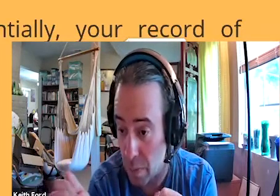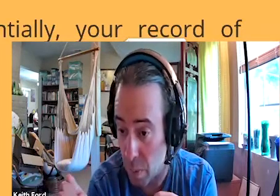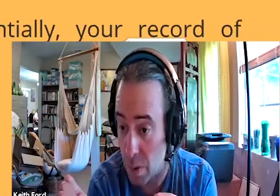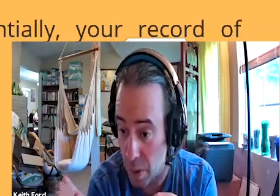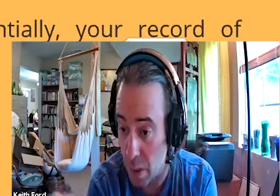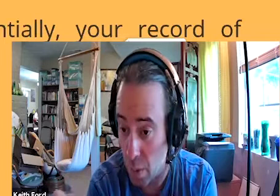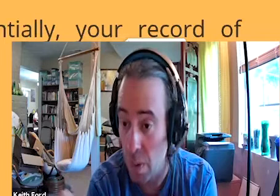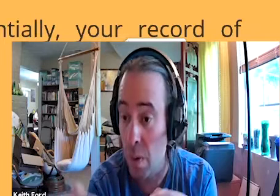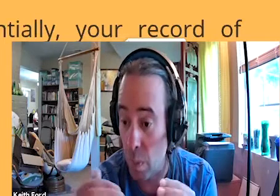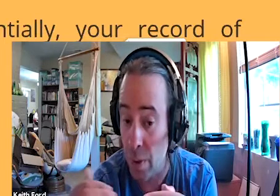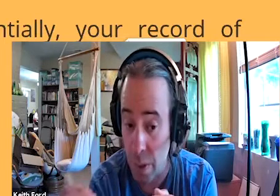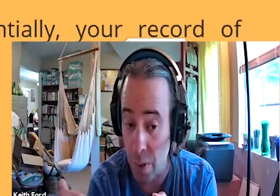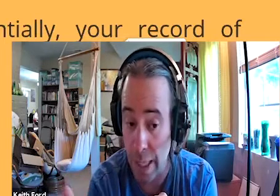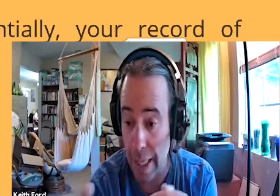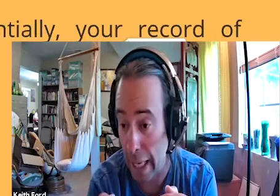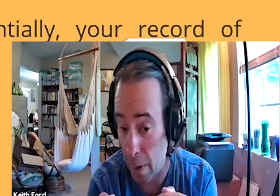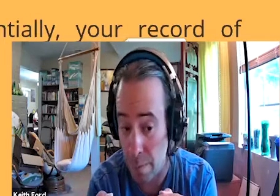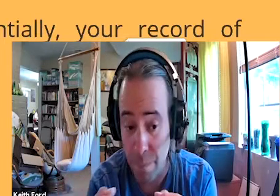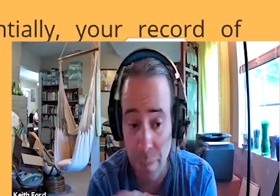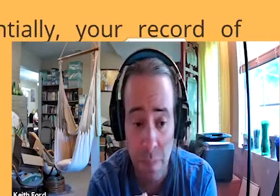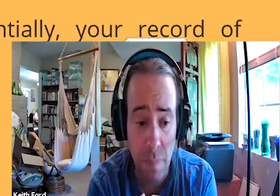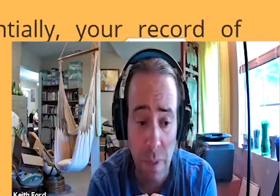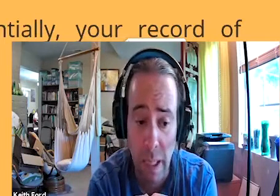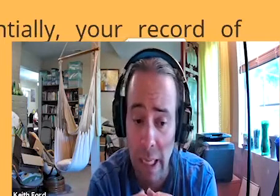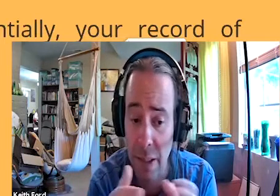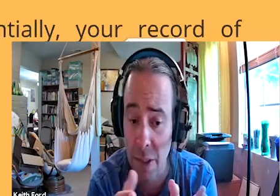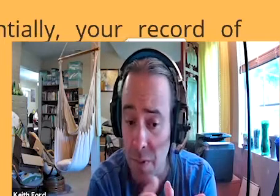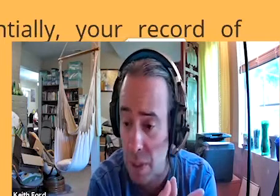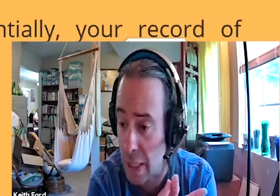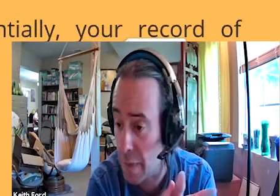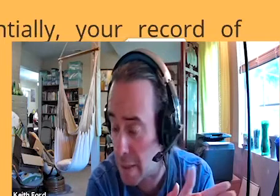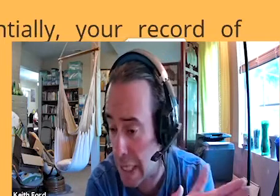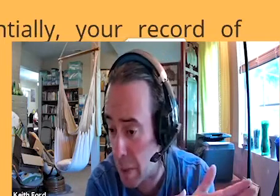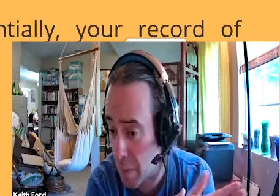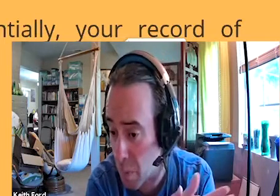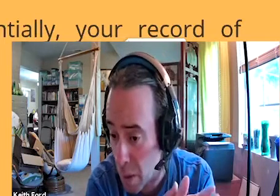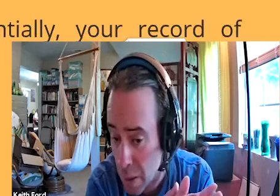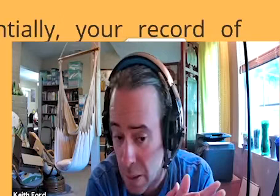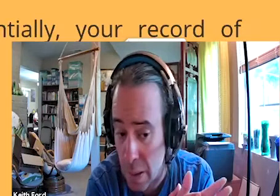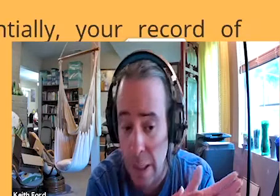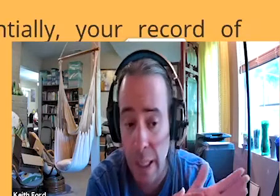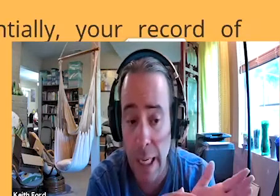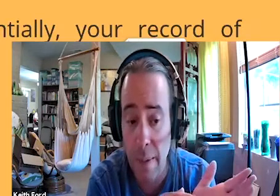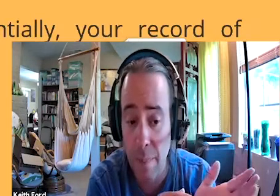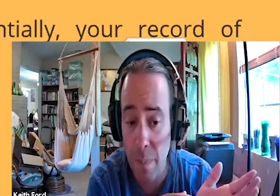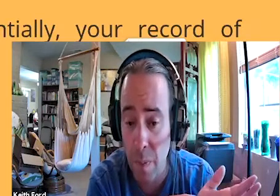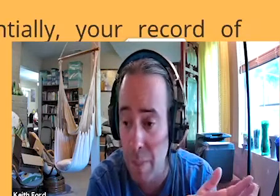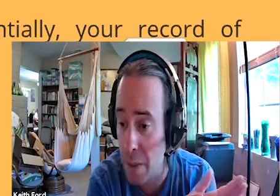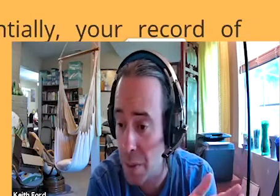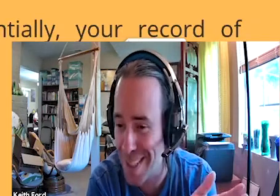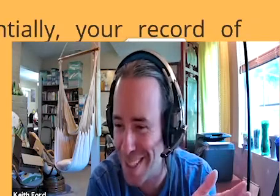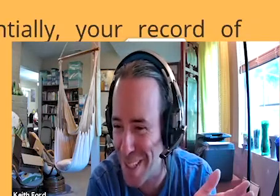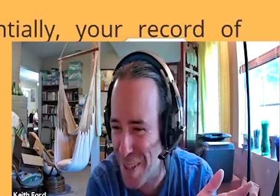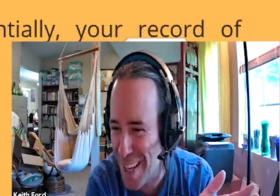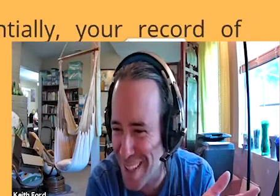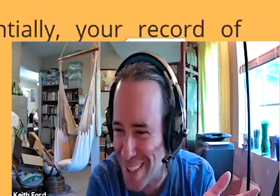timelines. It's also important to know when you can do that and how. Conditions for leave, that's time off of work. You might